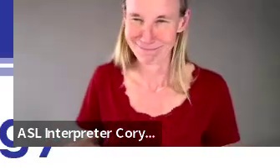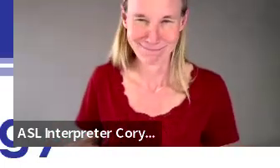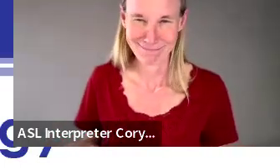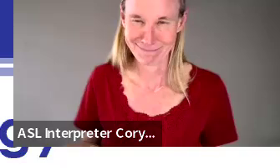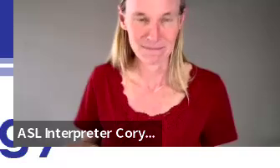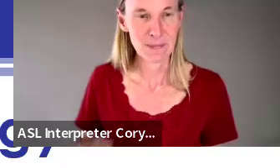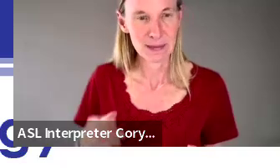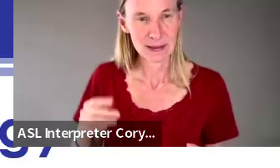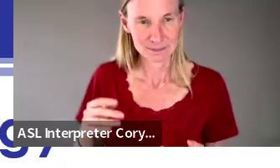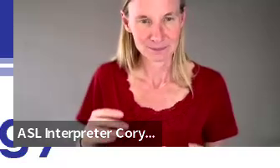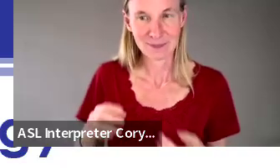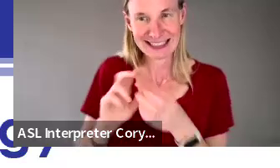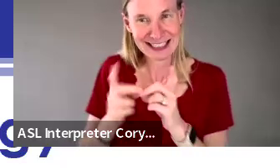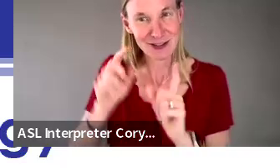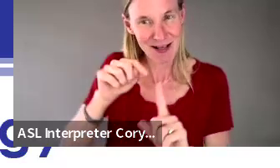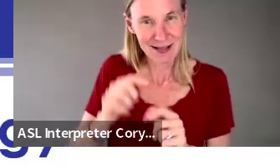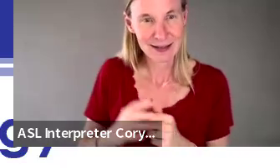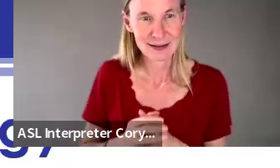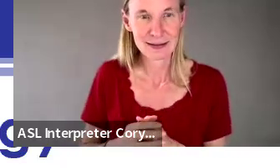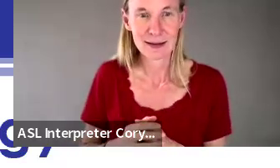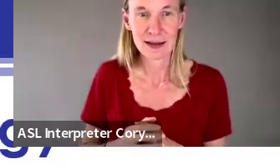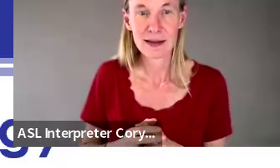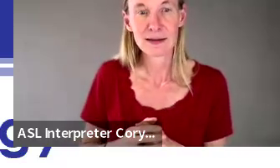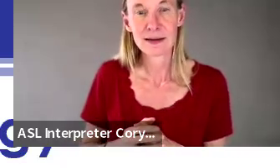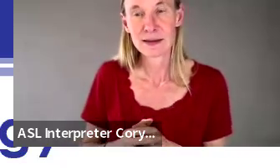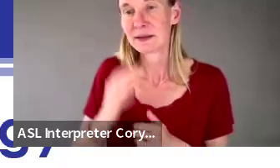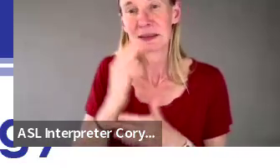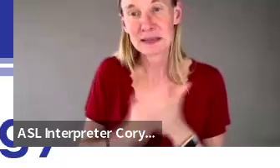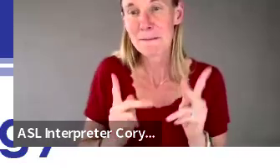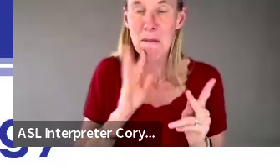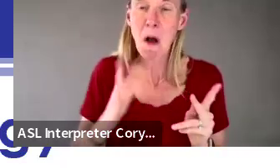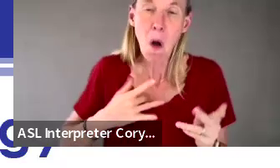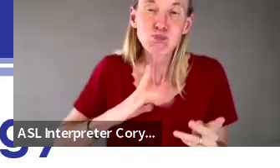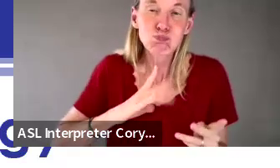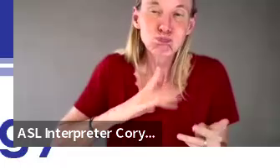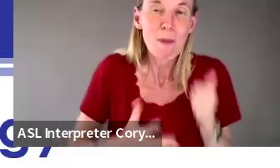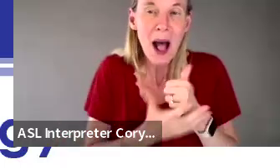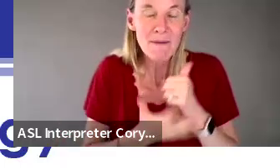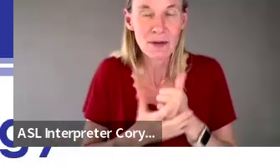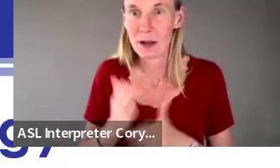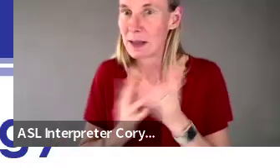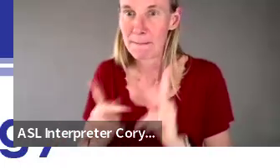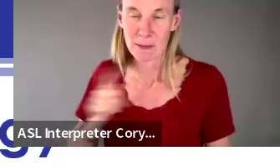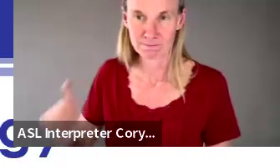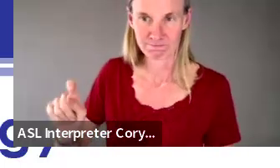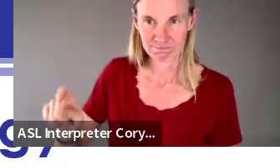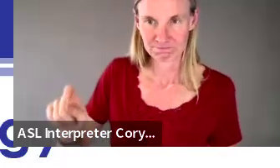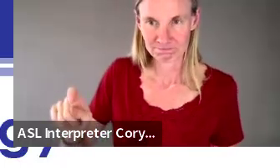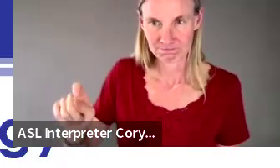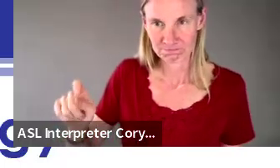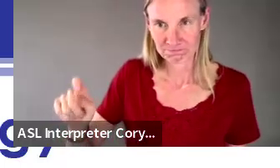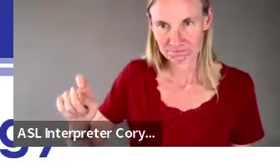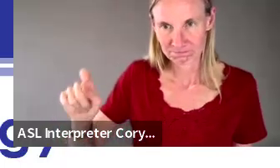And of course, it's helpful to some, but an absolute necessity for others. You may have seen things like the